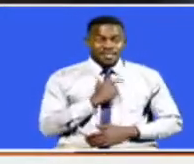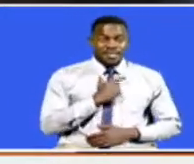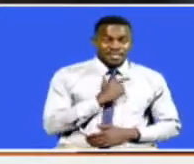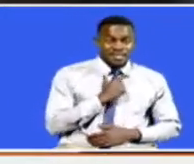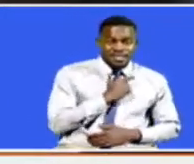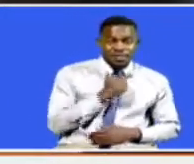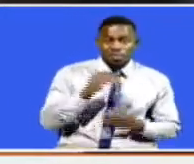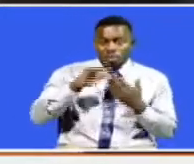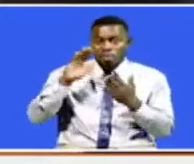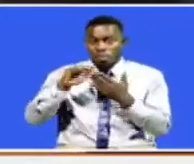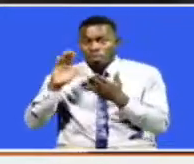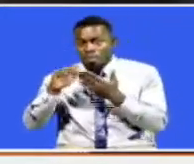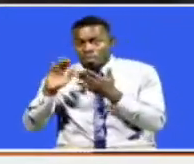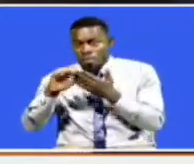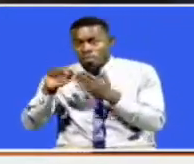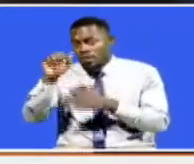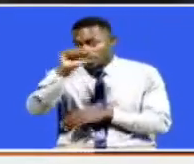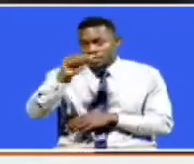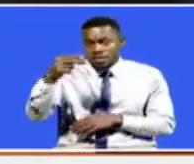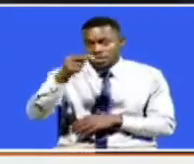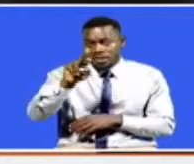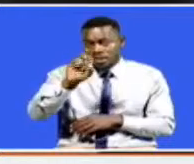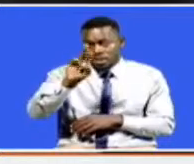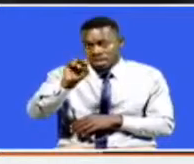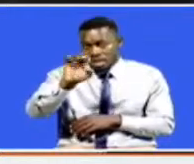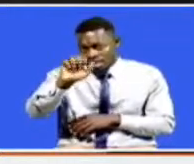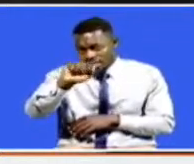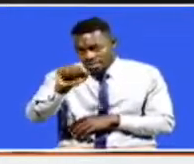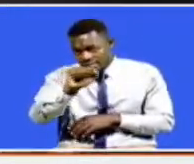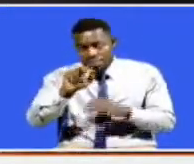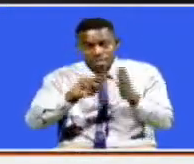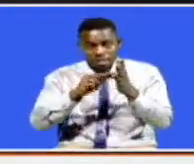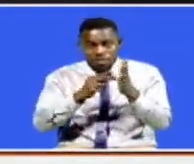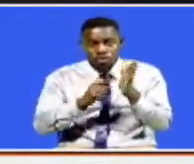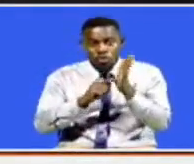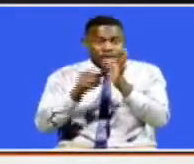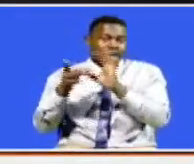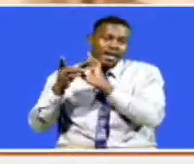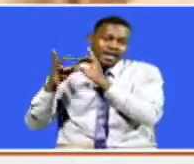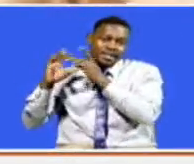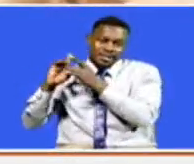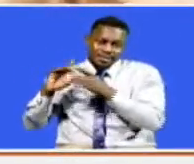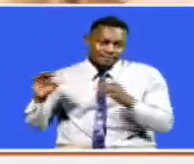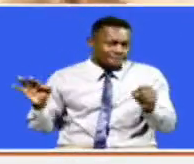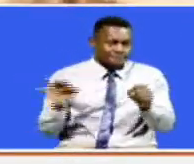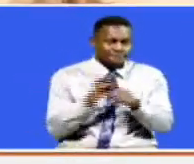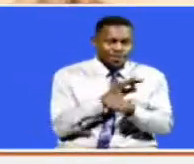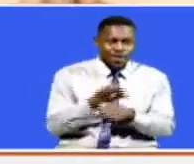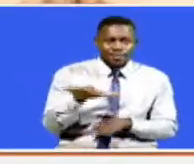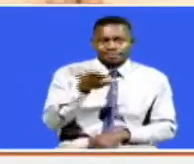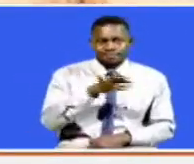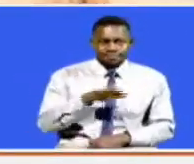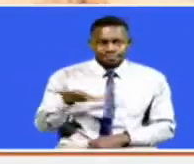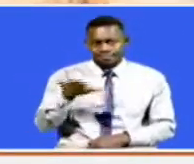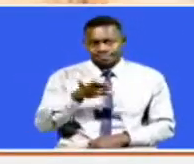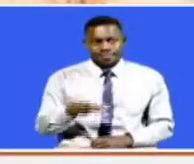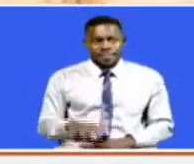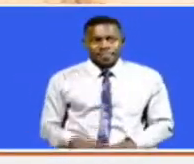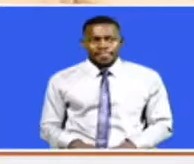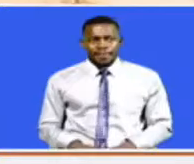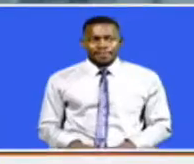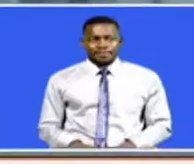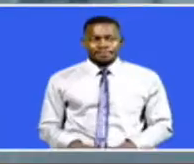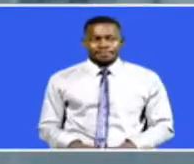Kaya shrines, which will add up to the exciting tour packages. Tobias Chanji, KT News, Kwale County.